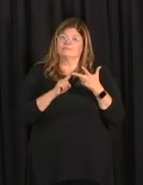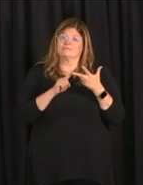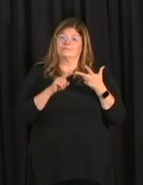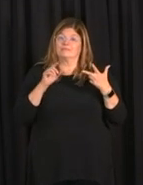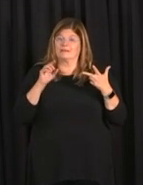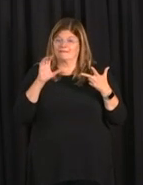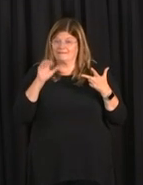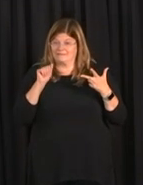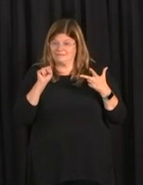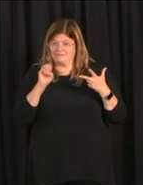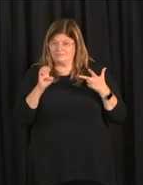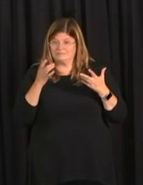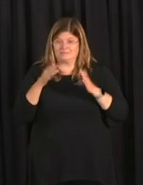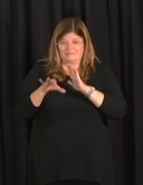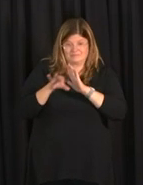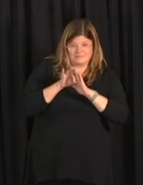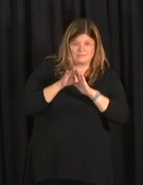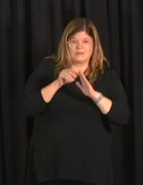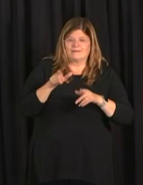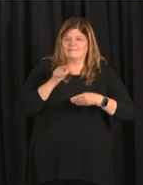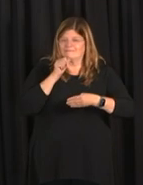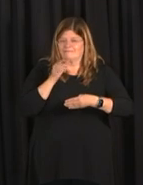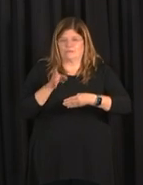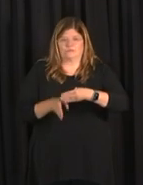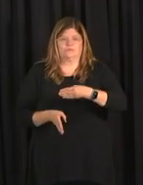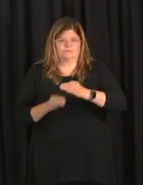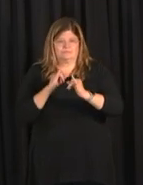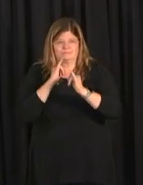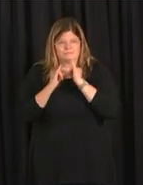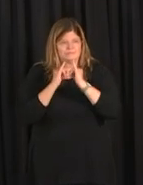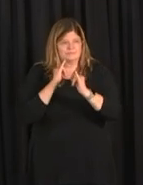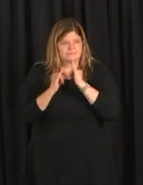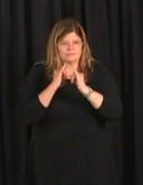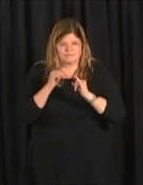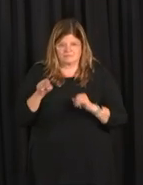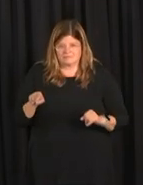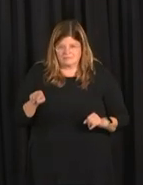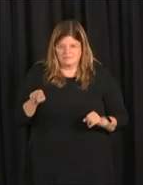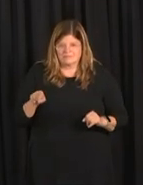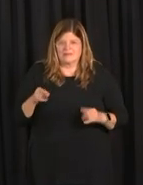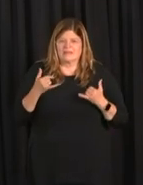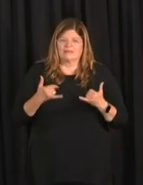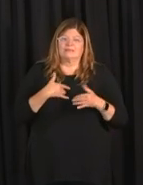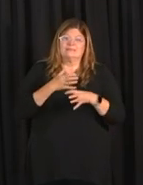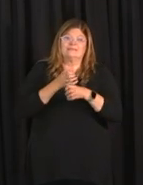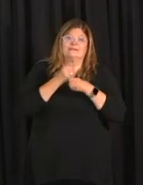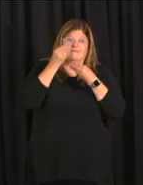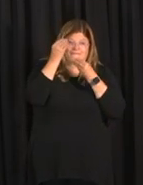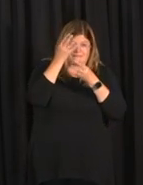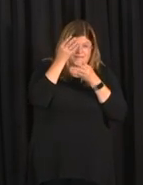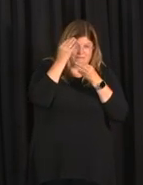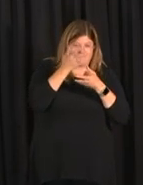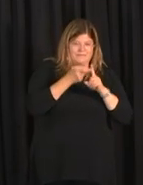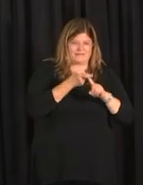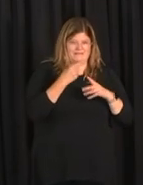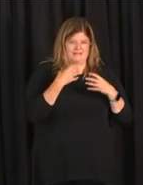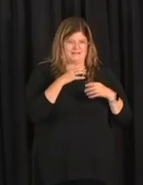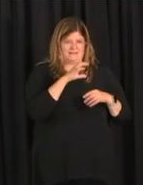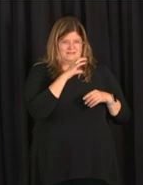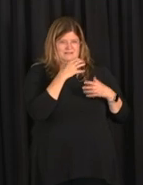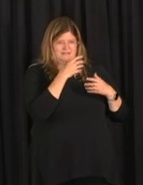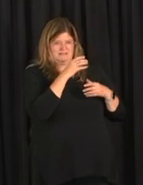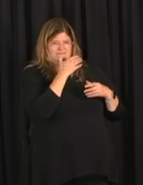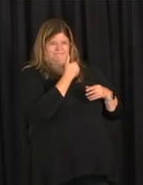was selected because of an incomplete interview. Although we have received information from a healthcare